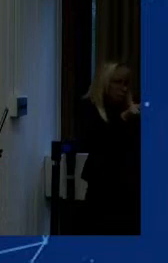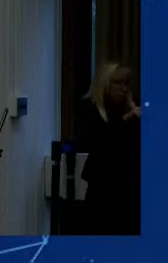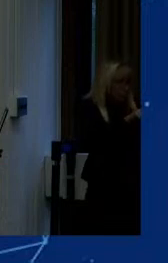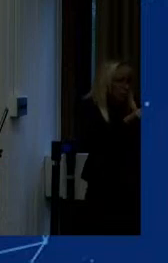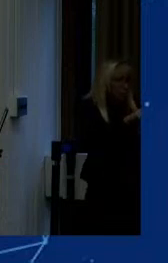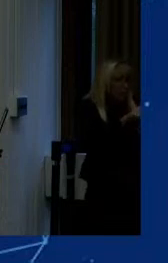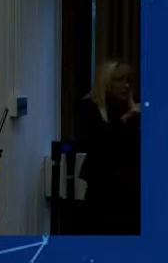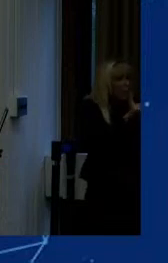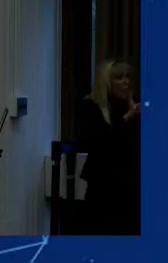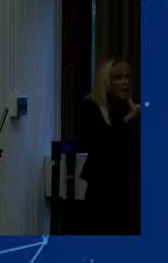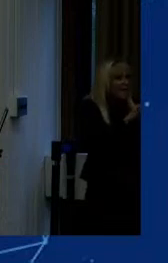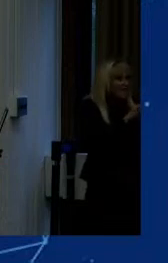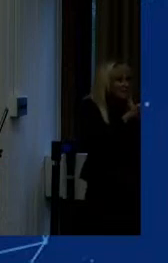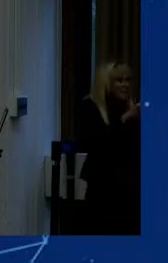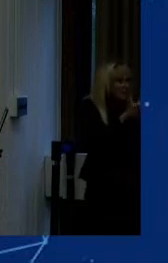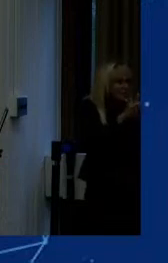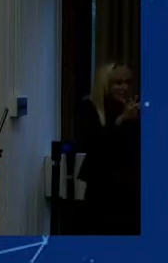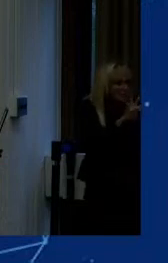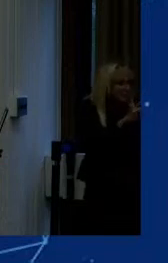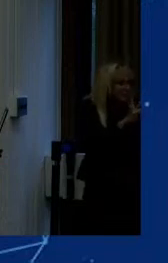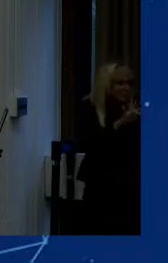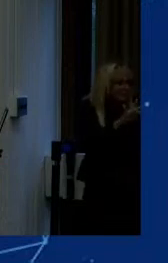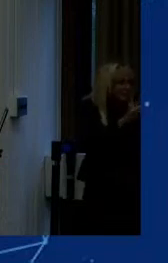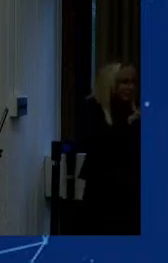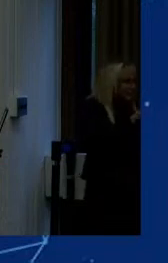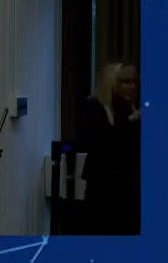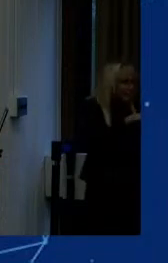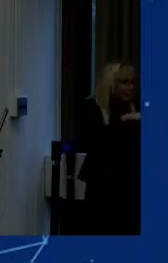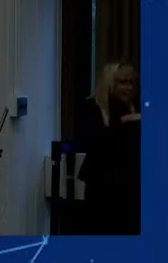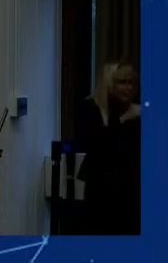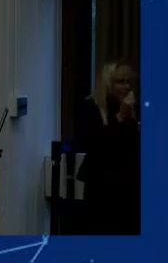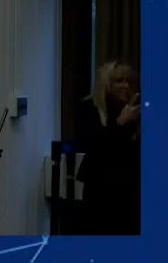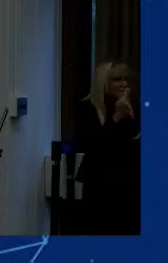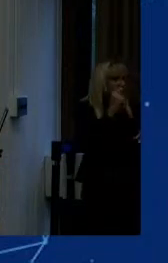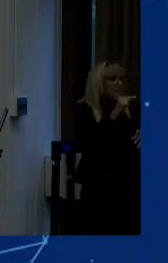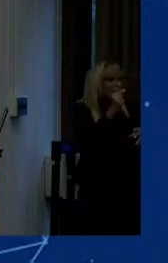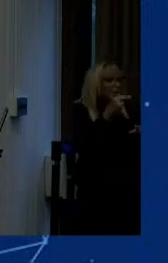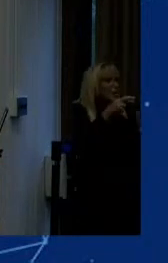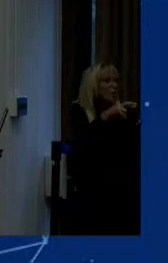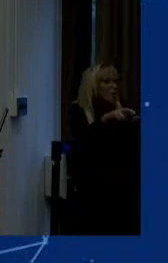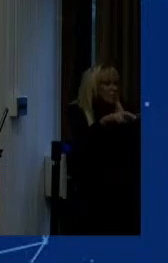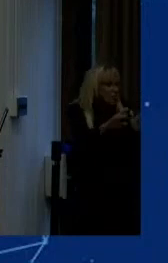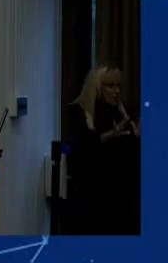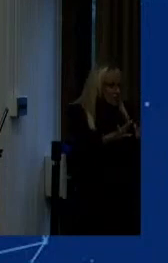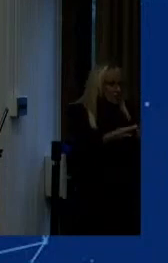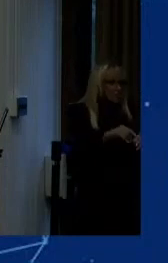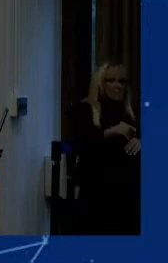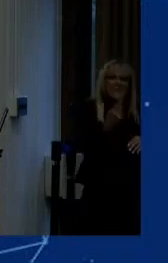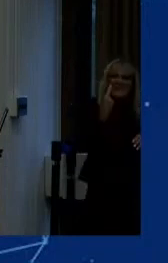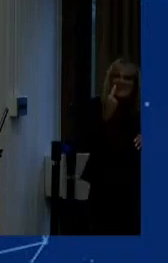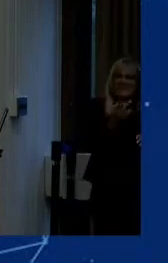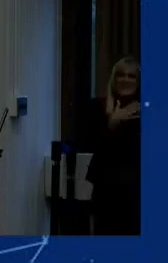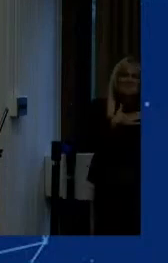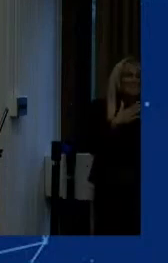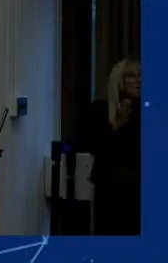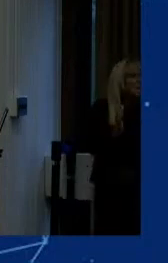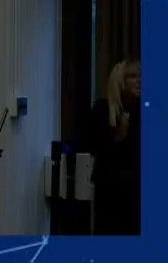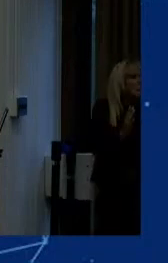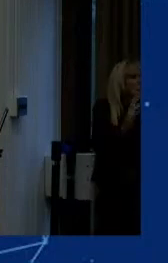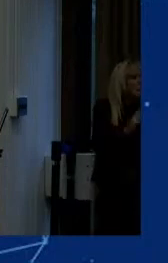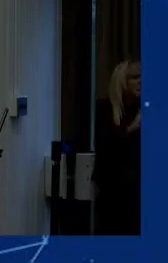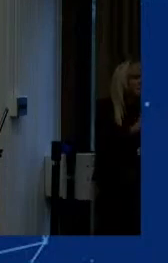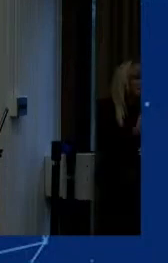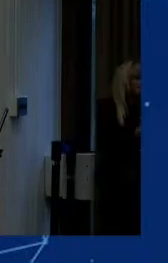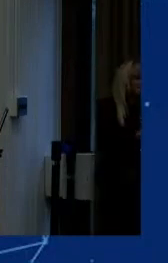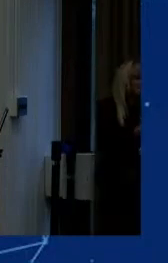We're skimming for information to suit the purpose of the research. So if you look at my prompts in ChatGPT, for time